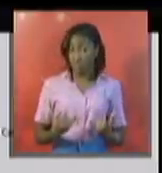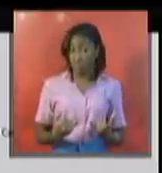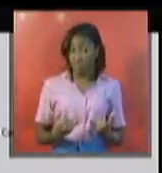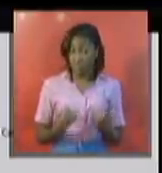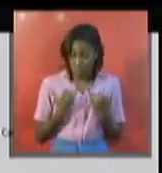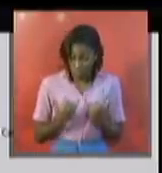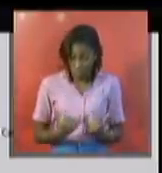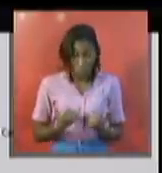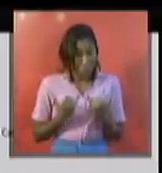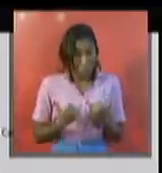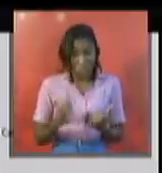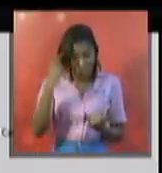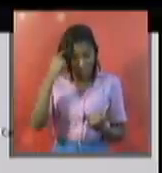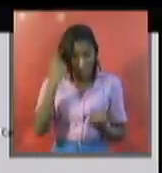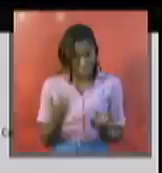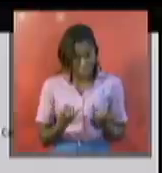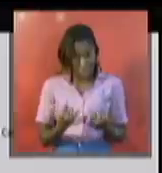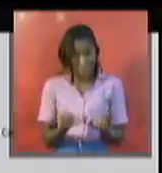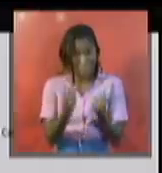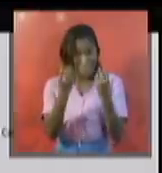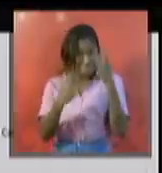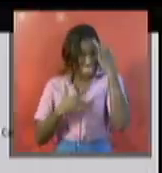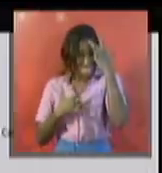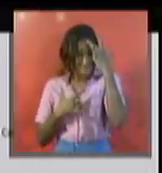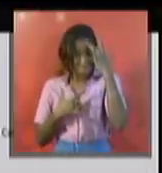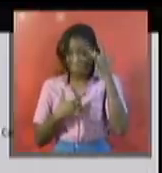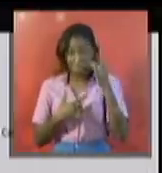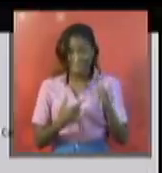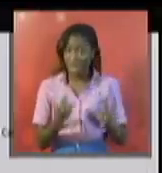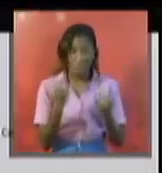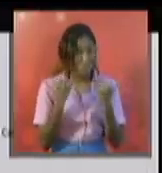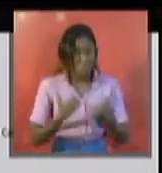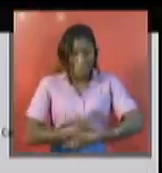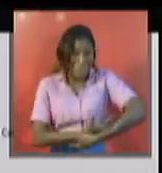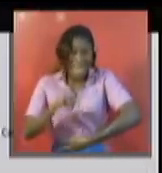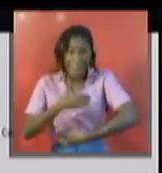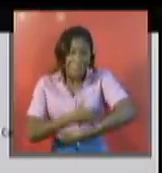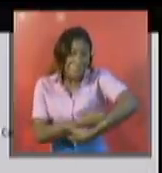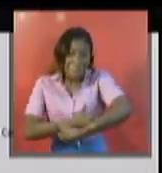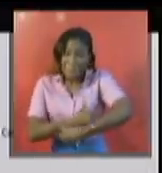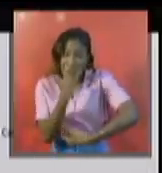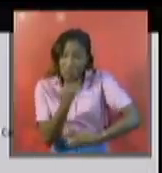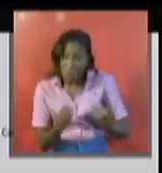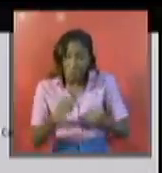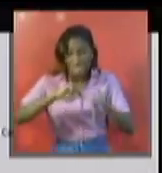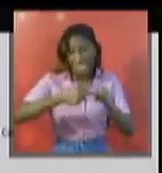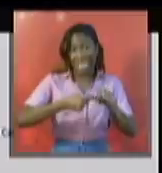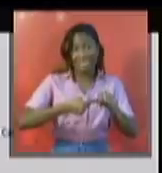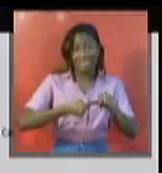infancy of this epidemic's trajectory. Understand this. We are nowhere near the end of this.